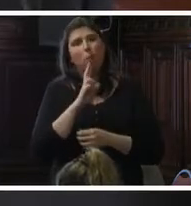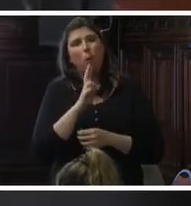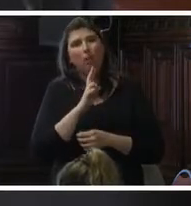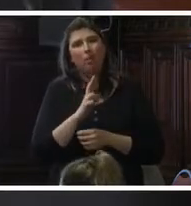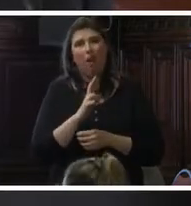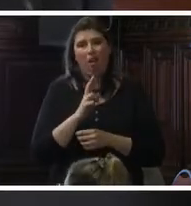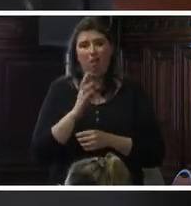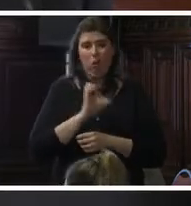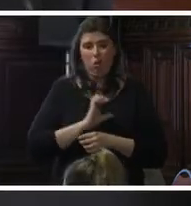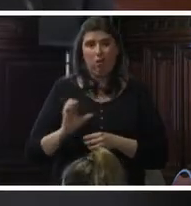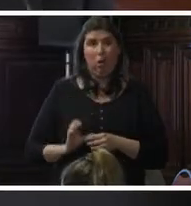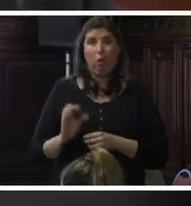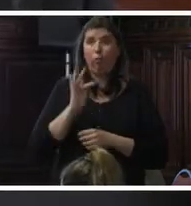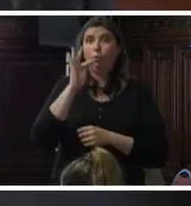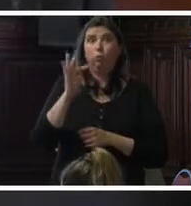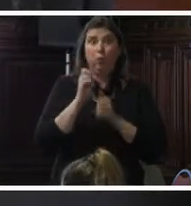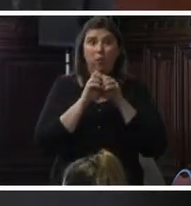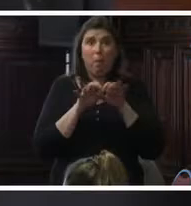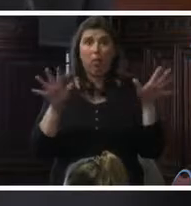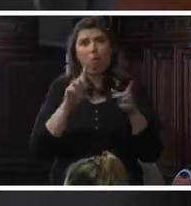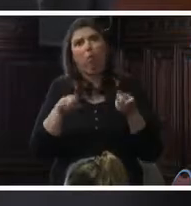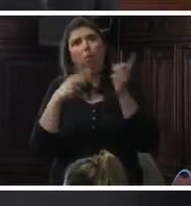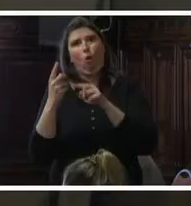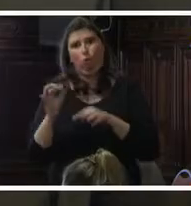estados para futuras epidemias. Muchas gracias.